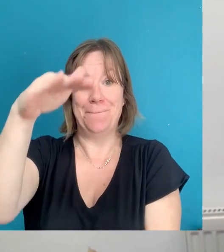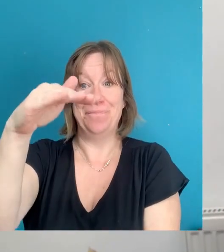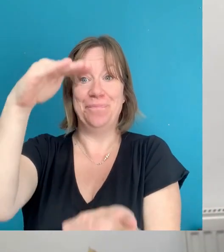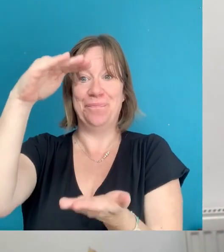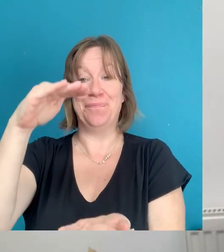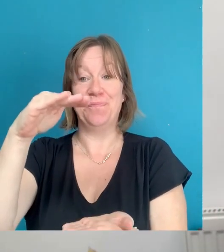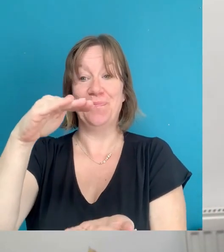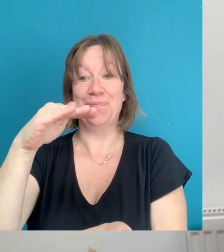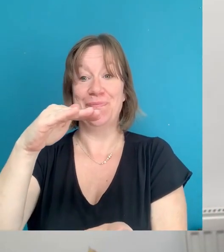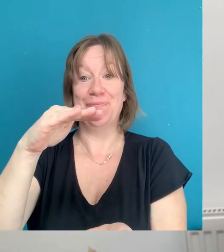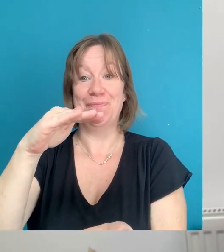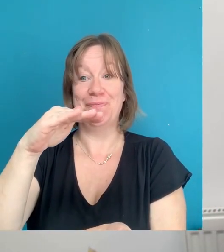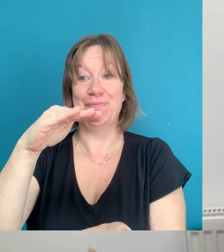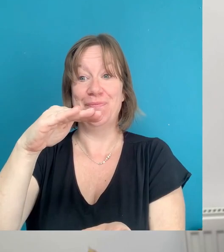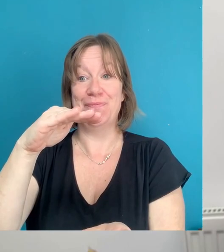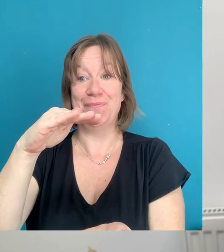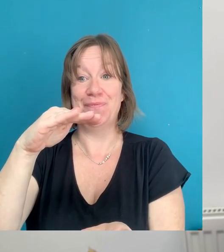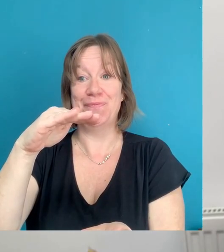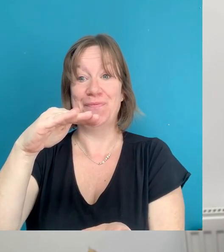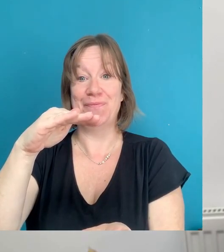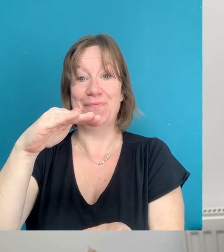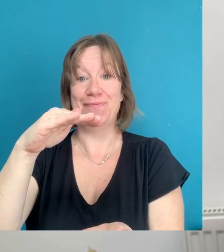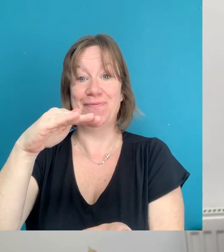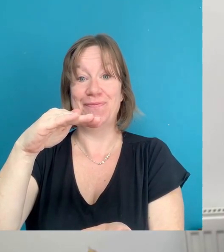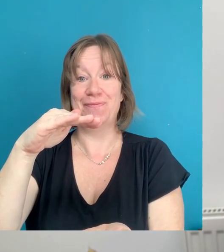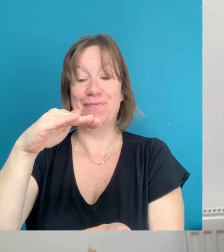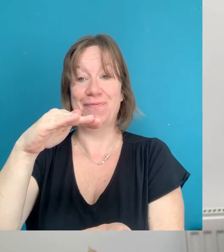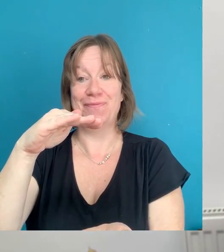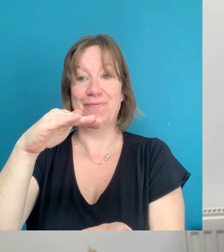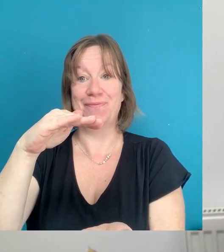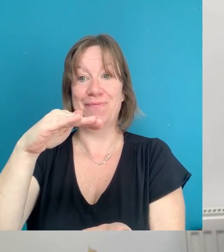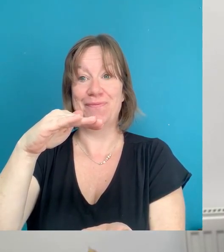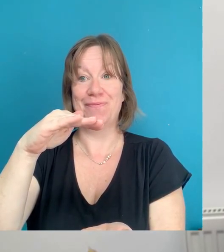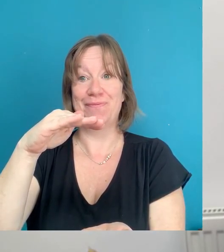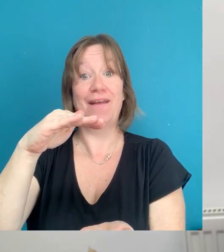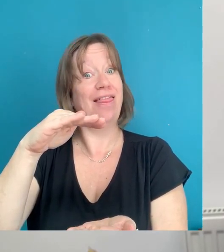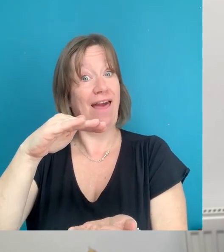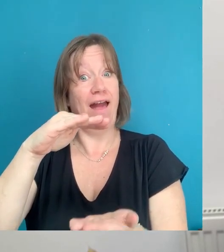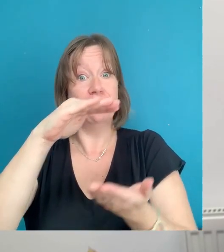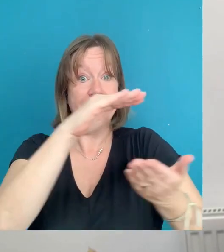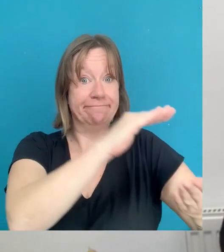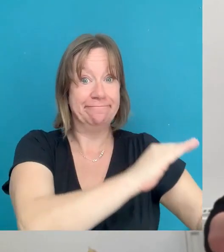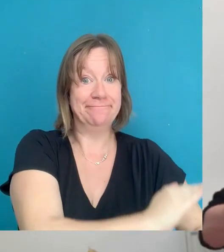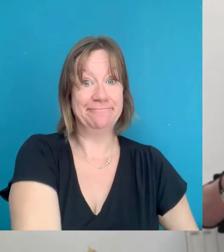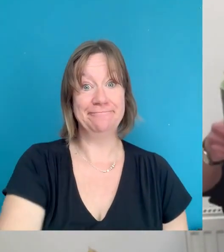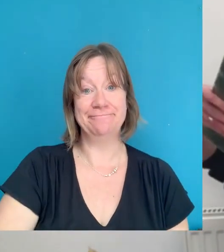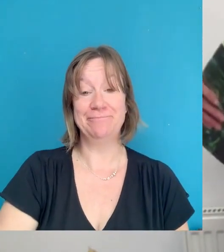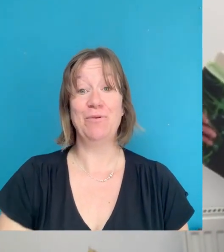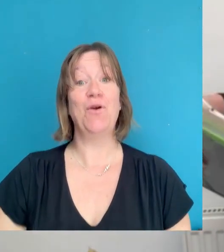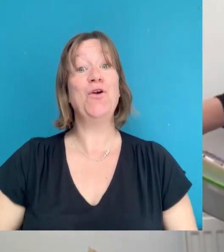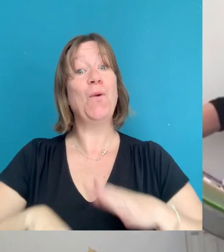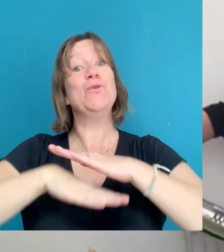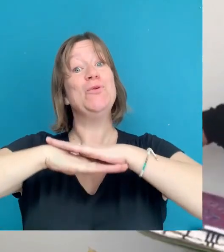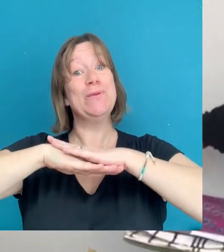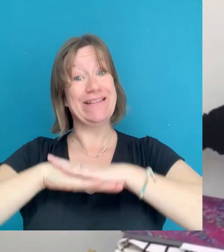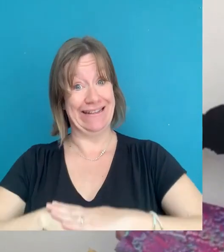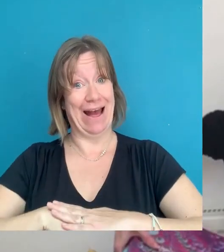I'm putting it in the middle. Got one underneath. I put one on top. And